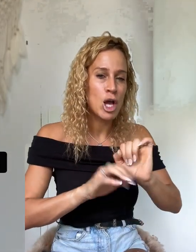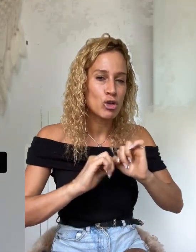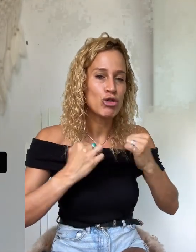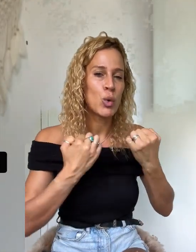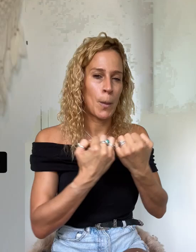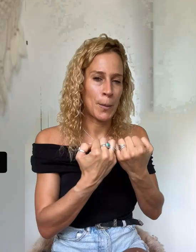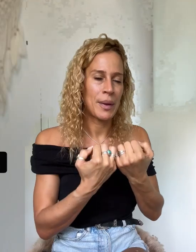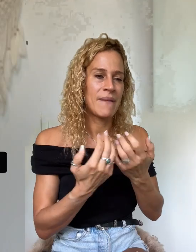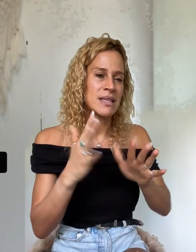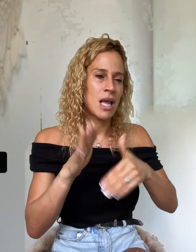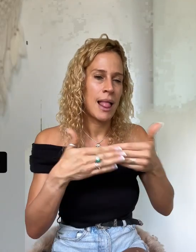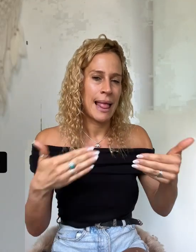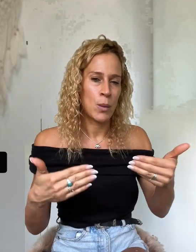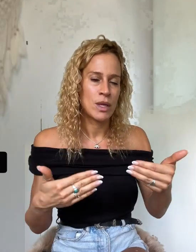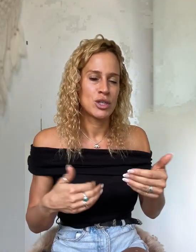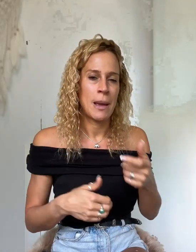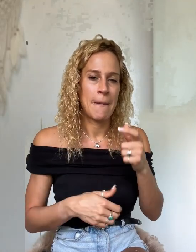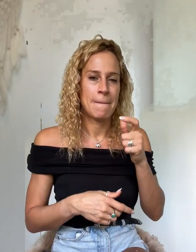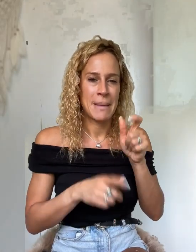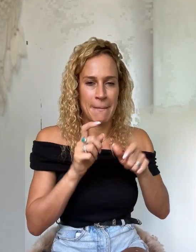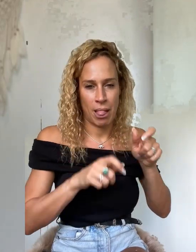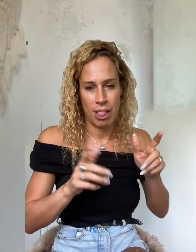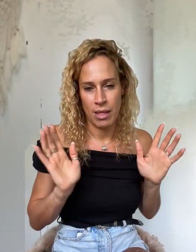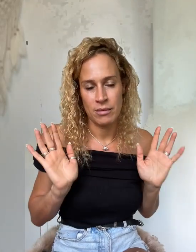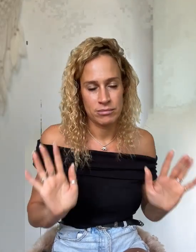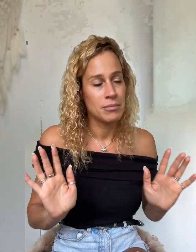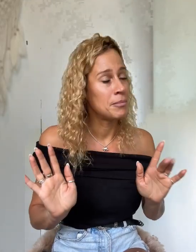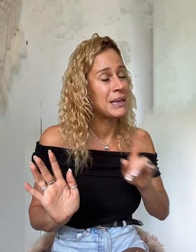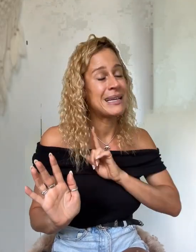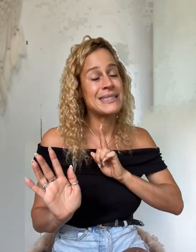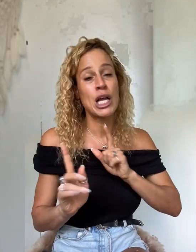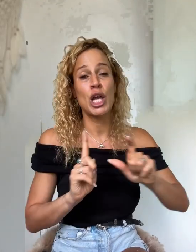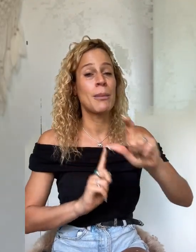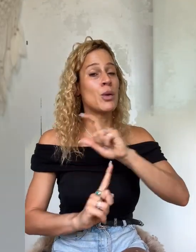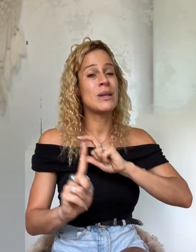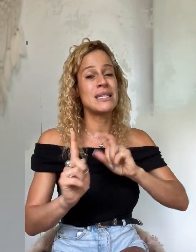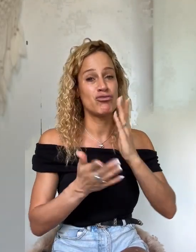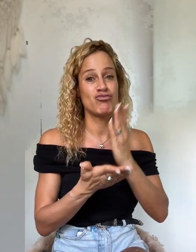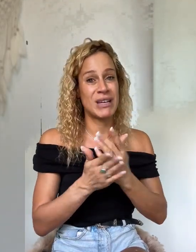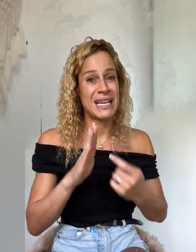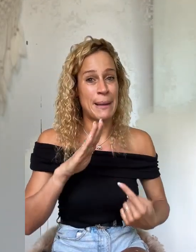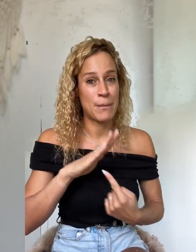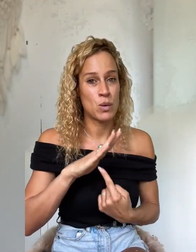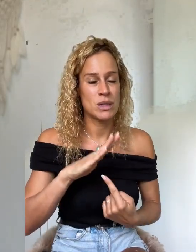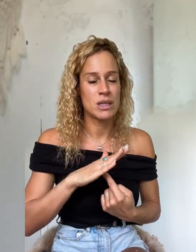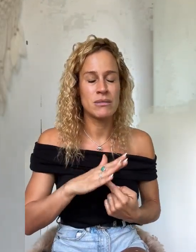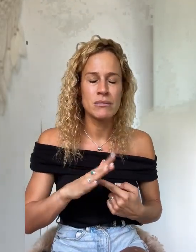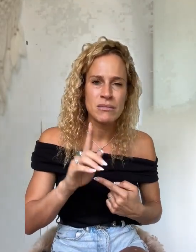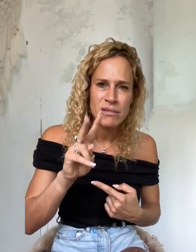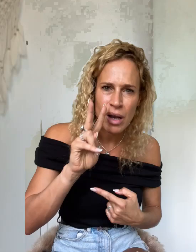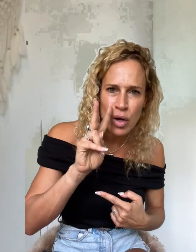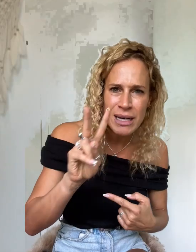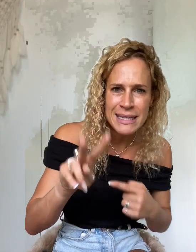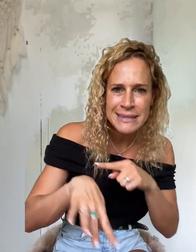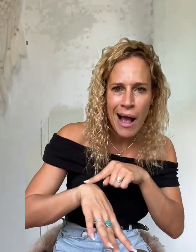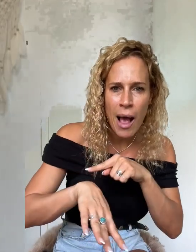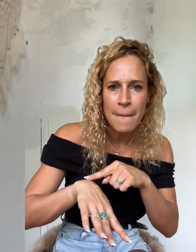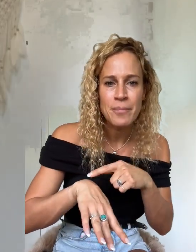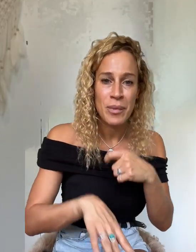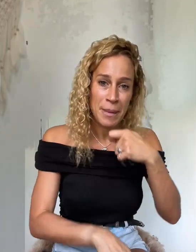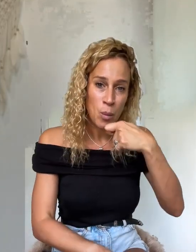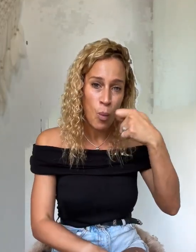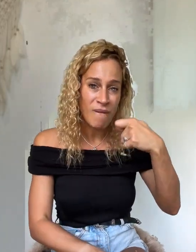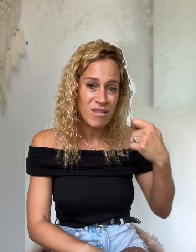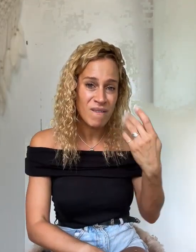knows, we can maybe create something, because community is really important. I can't believe I've waffled for nearly